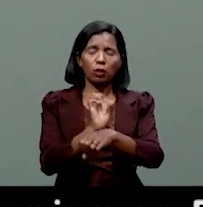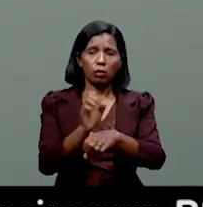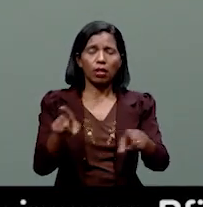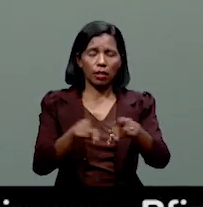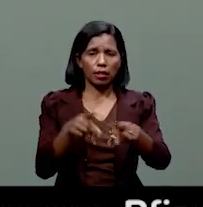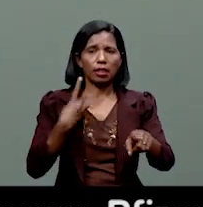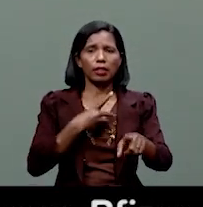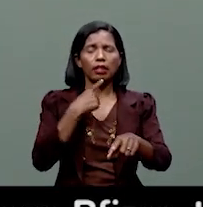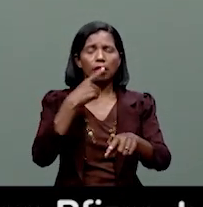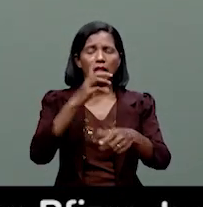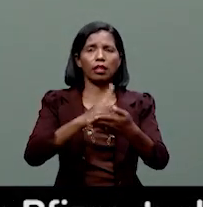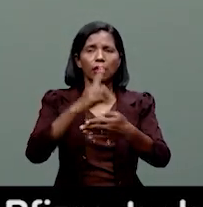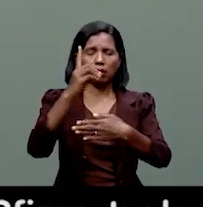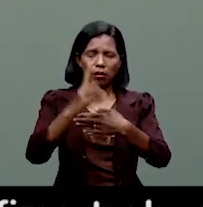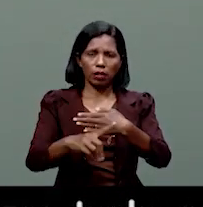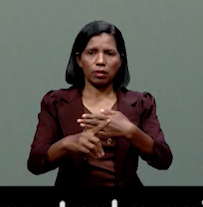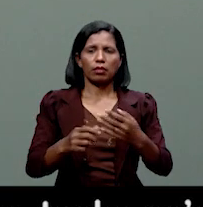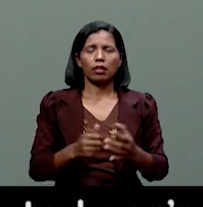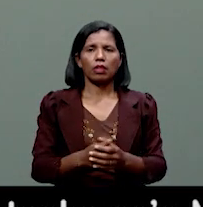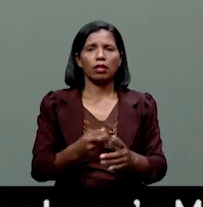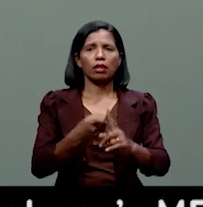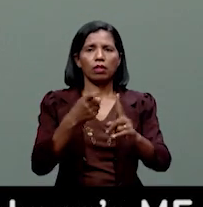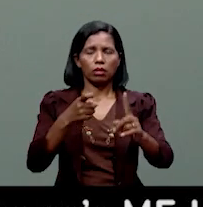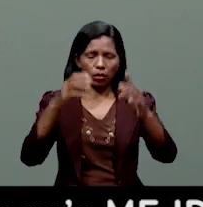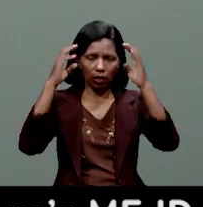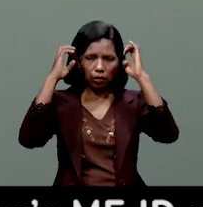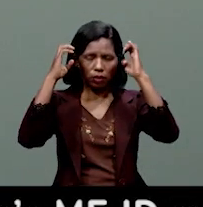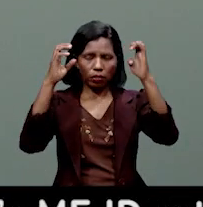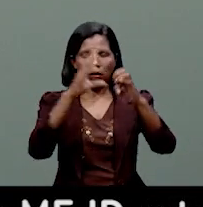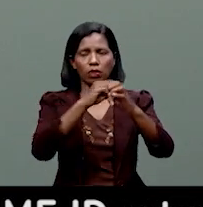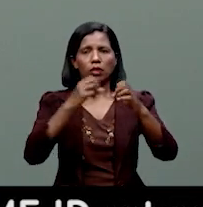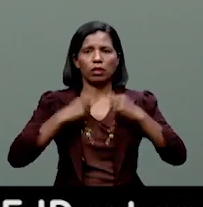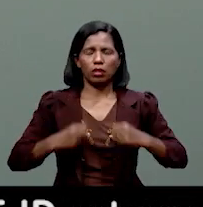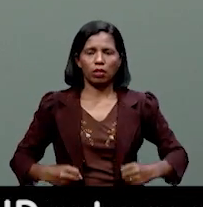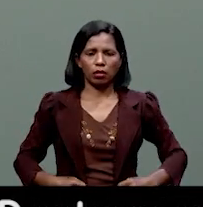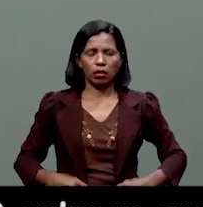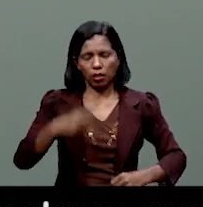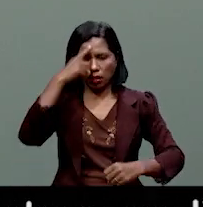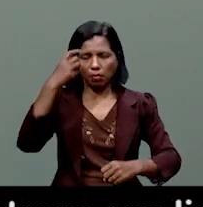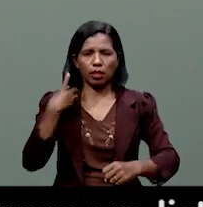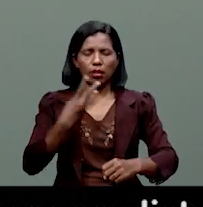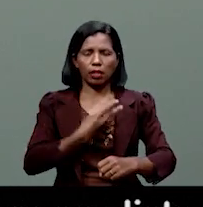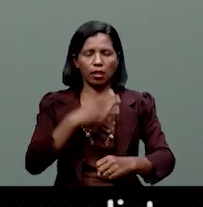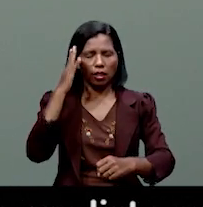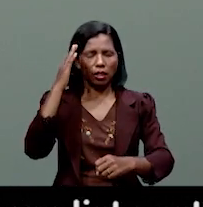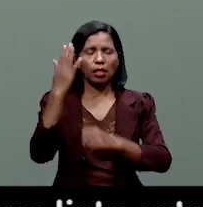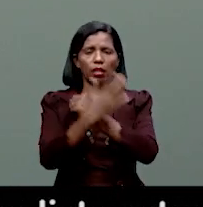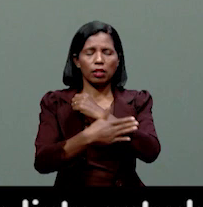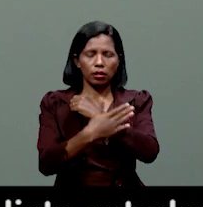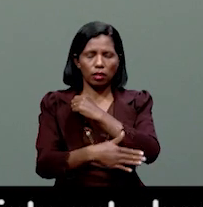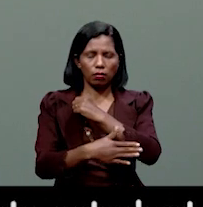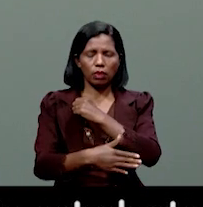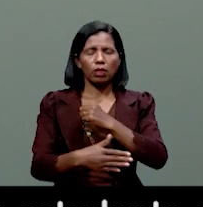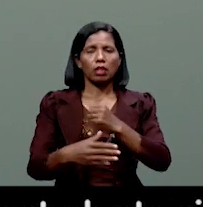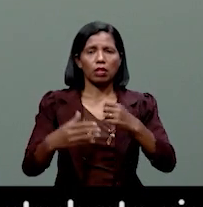ba desenvolvimento capital humano li husi educação no saúde. Tambi ta tene kata na sang ni futuro ne ihaninia e